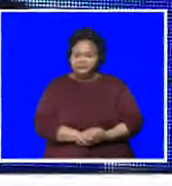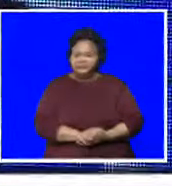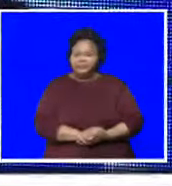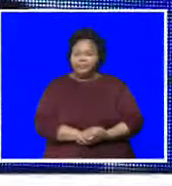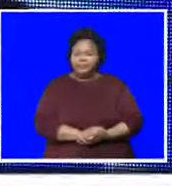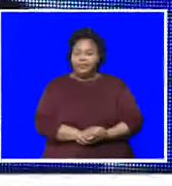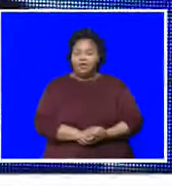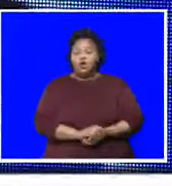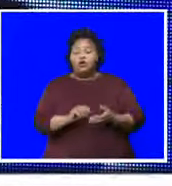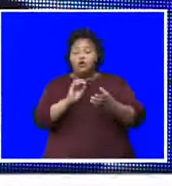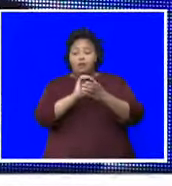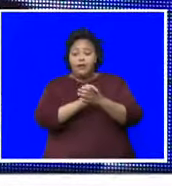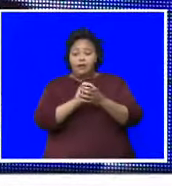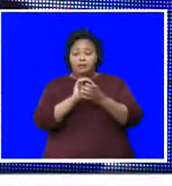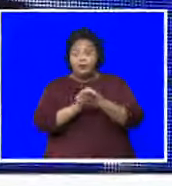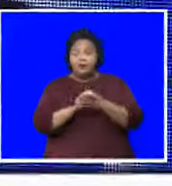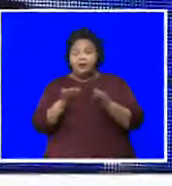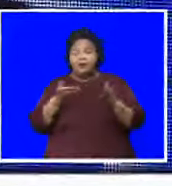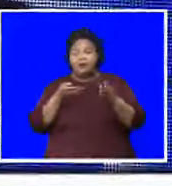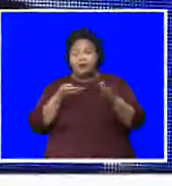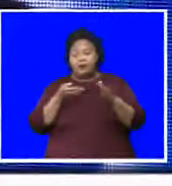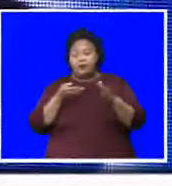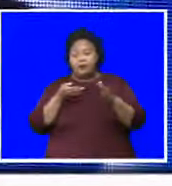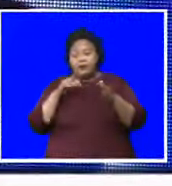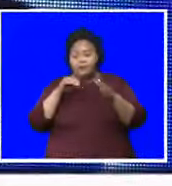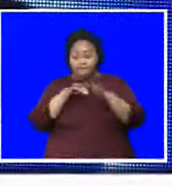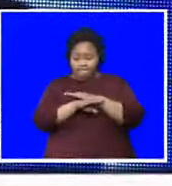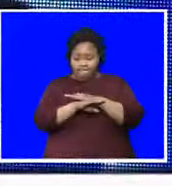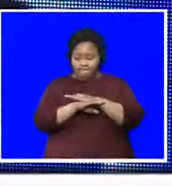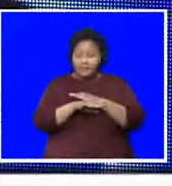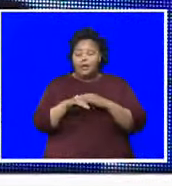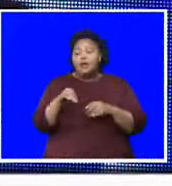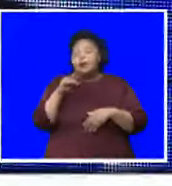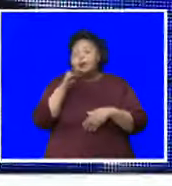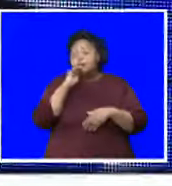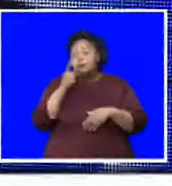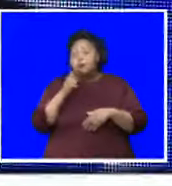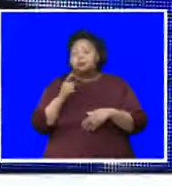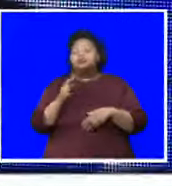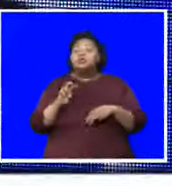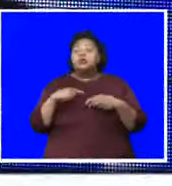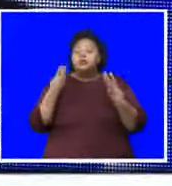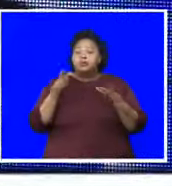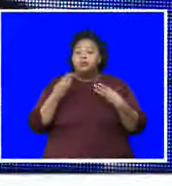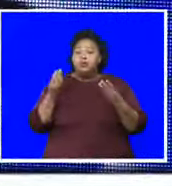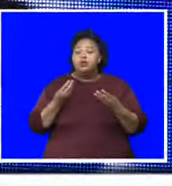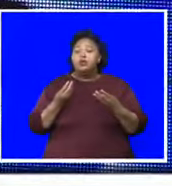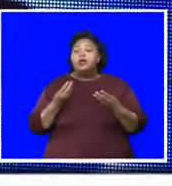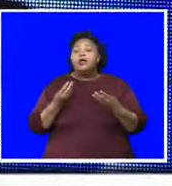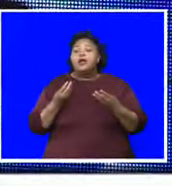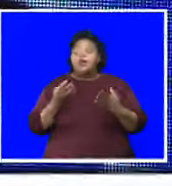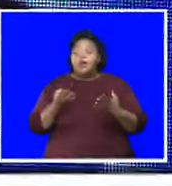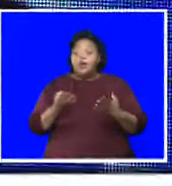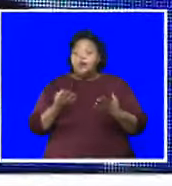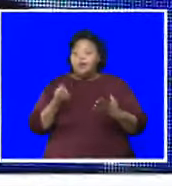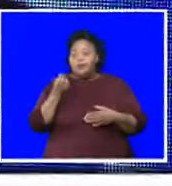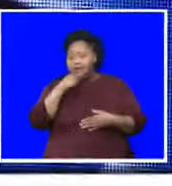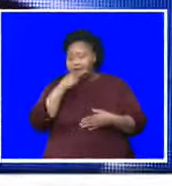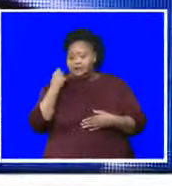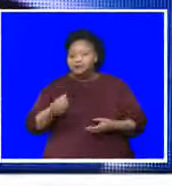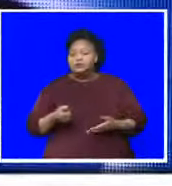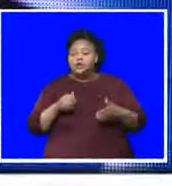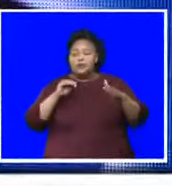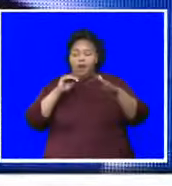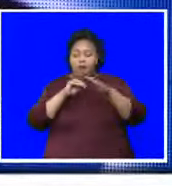will enable motorists to collect their license discs from their nominated post office or have their disc